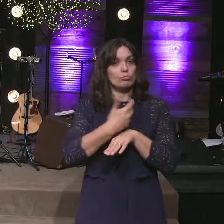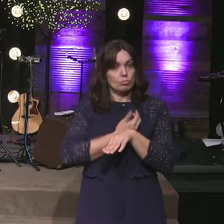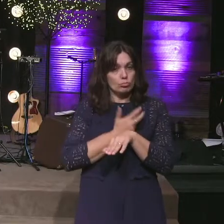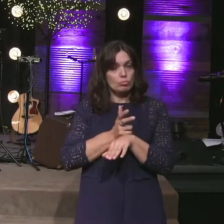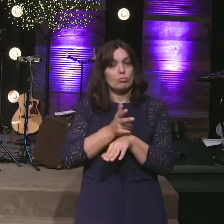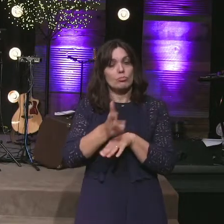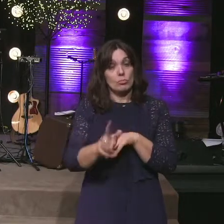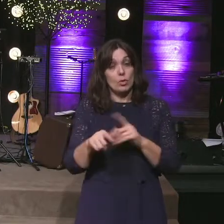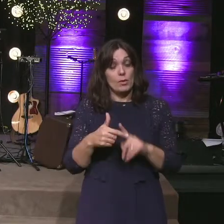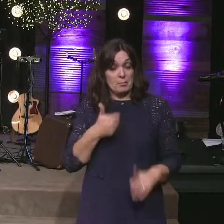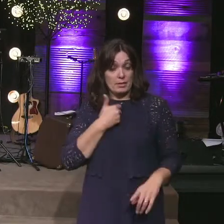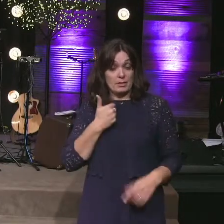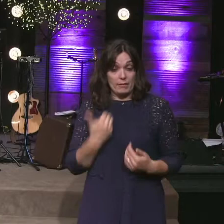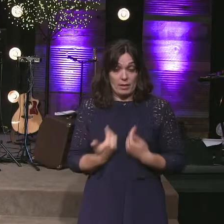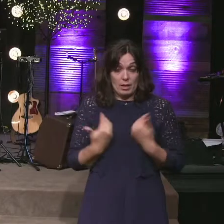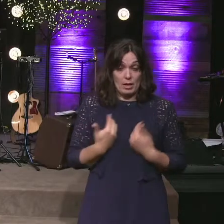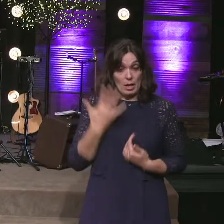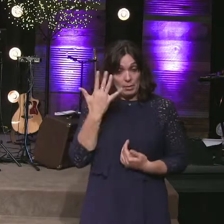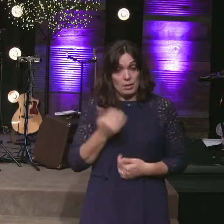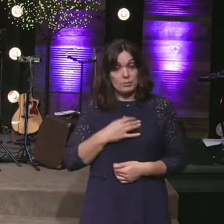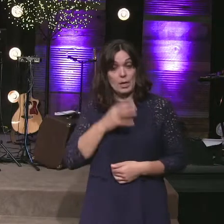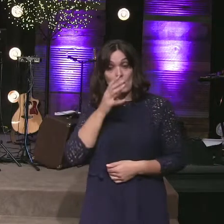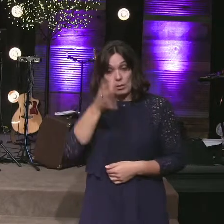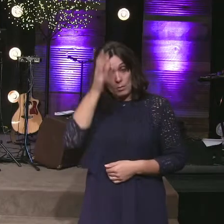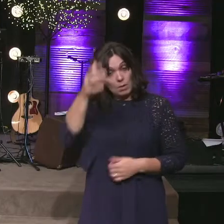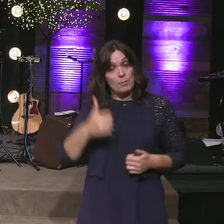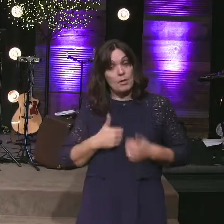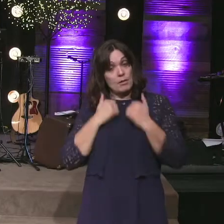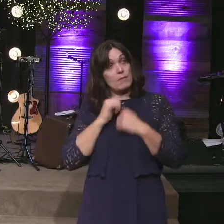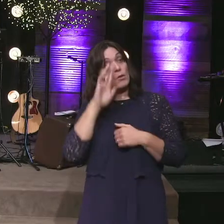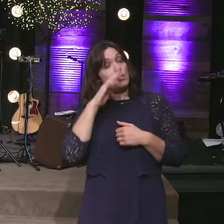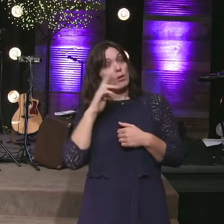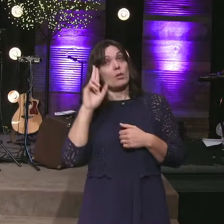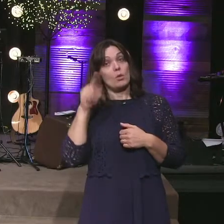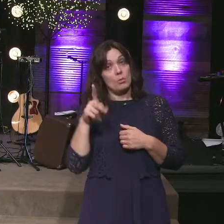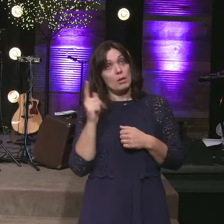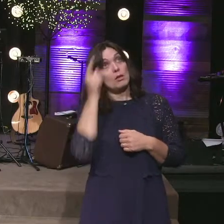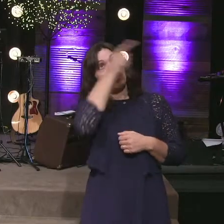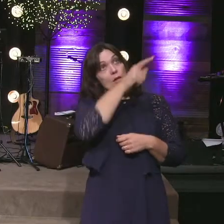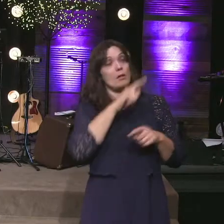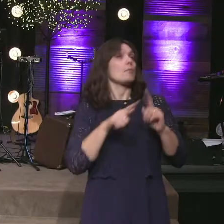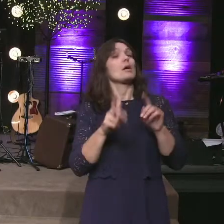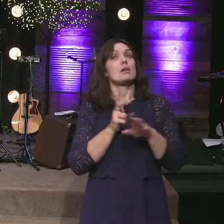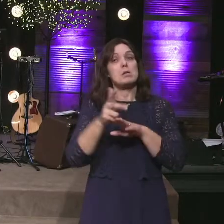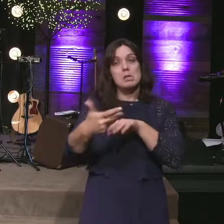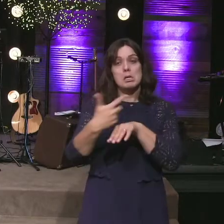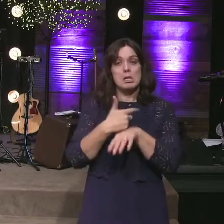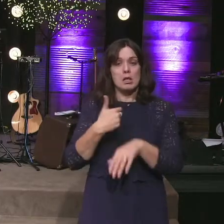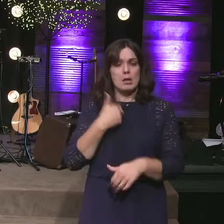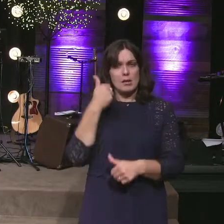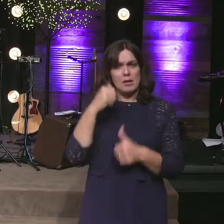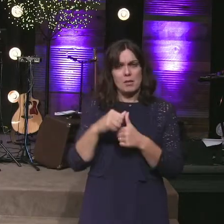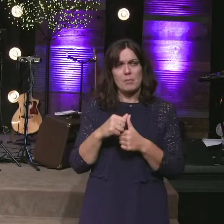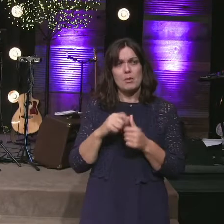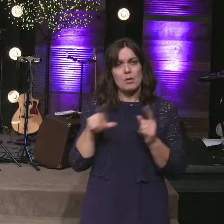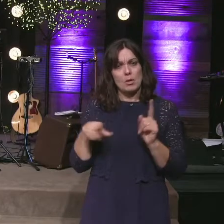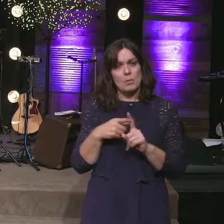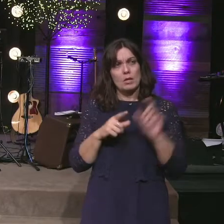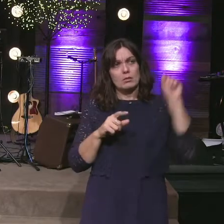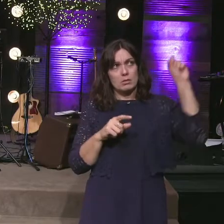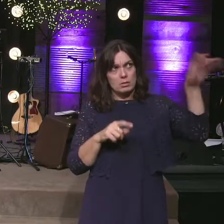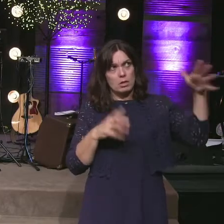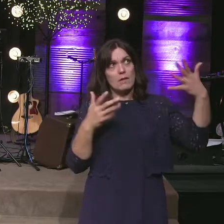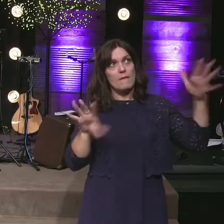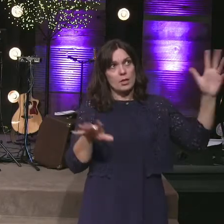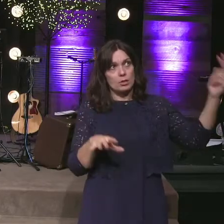I was a kid because that's where my grandparents lived. But... I remember coming back home, and, you